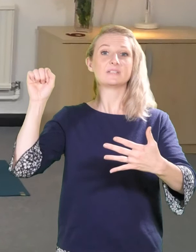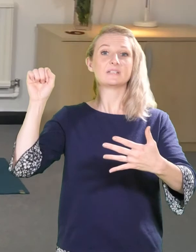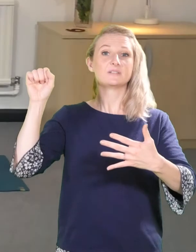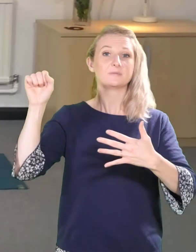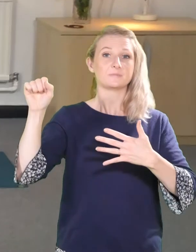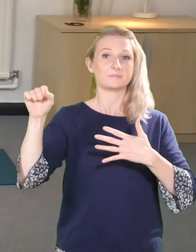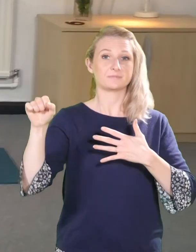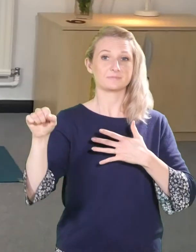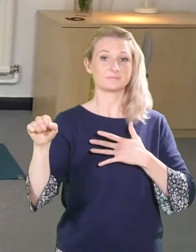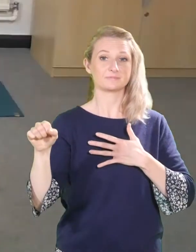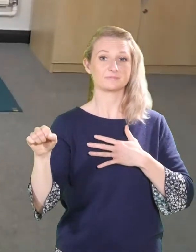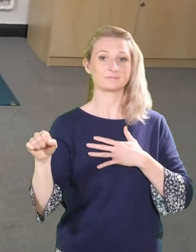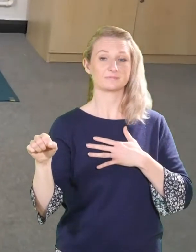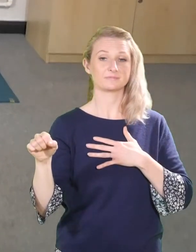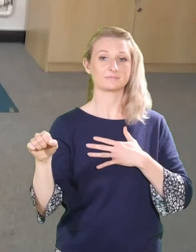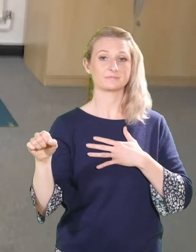Breathing out, coming down.